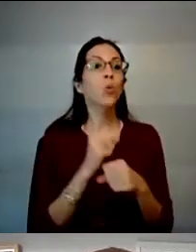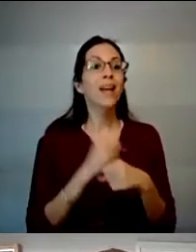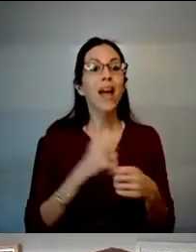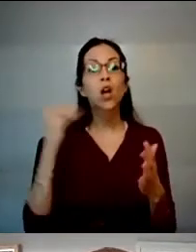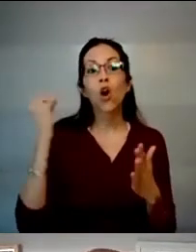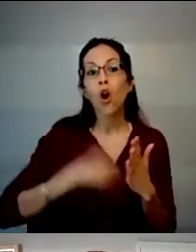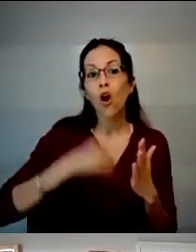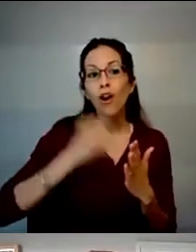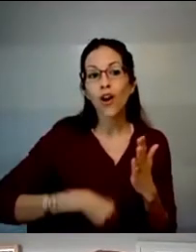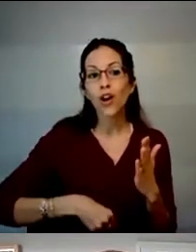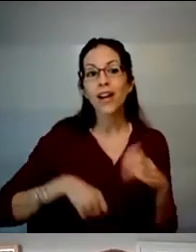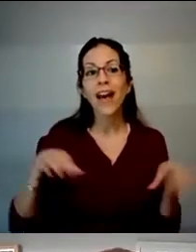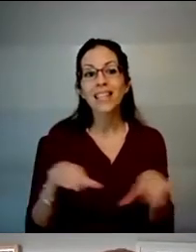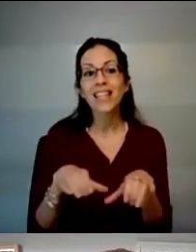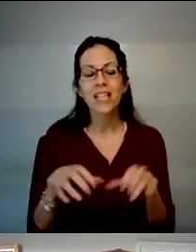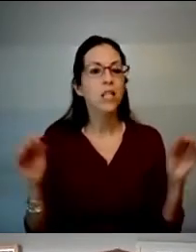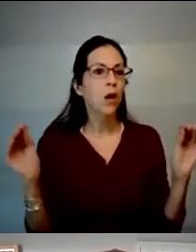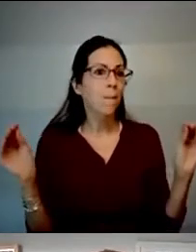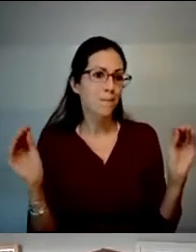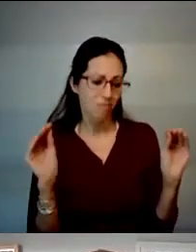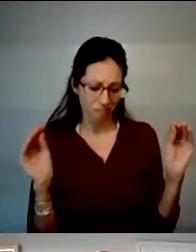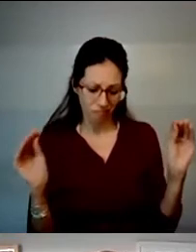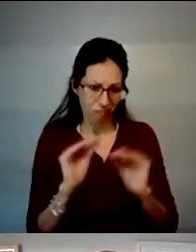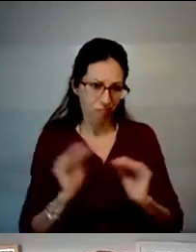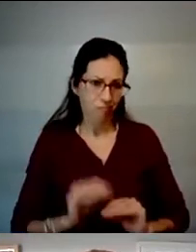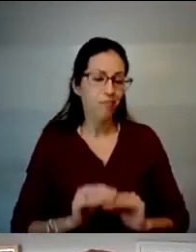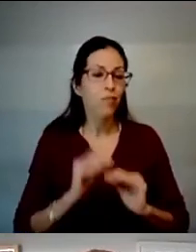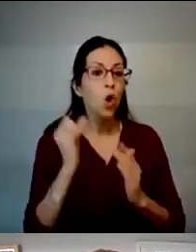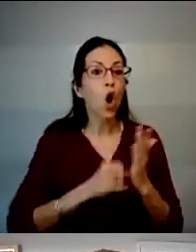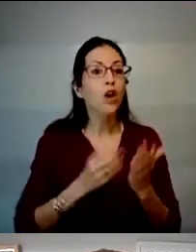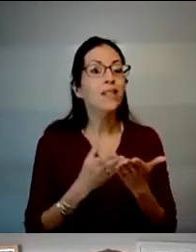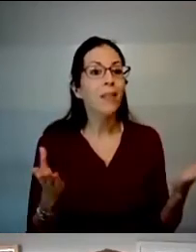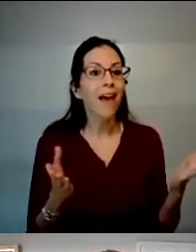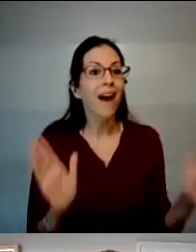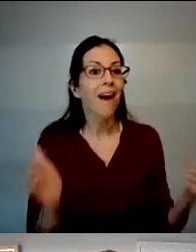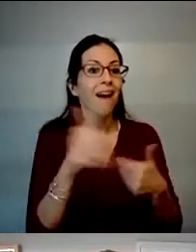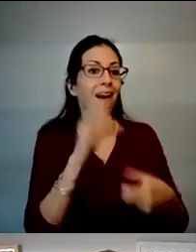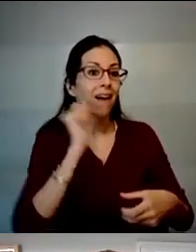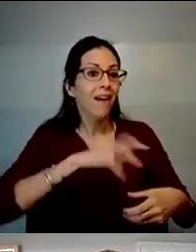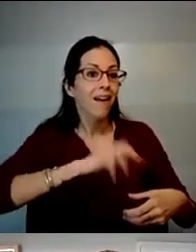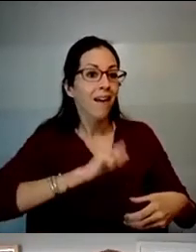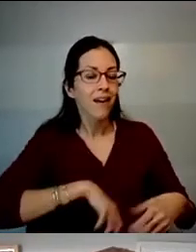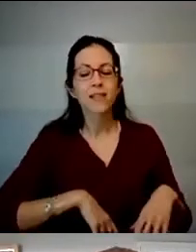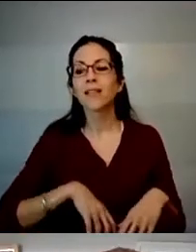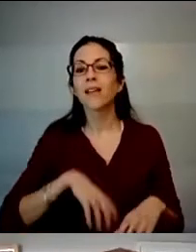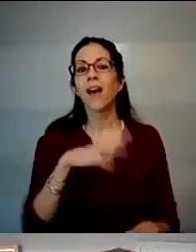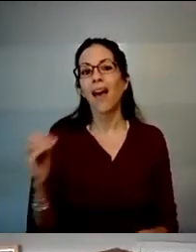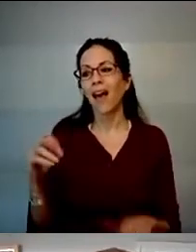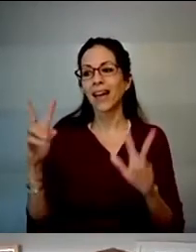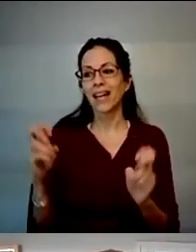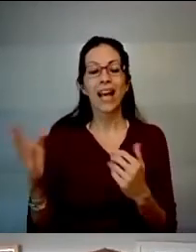you know, put together art kits, basically. So art supplies, along with, you know, kind of easy to do at